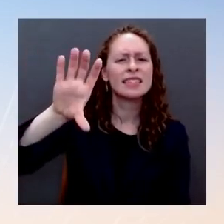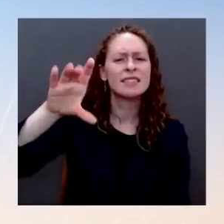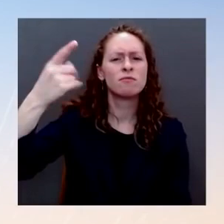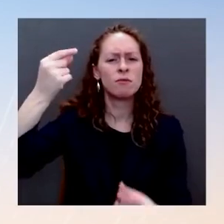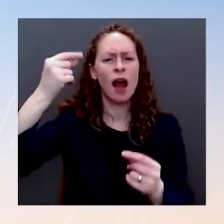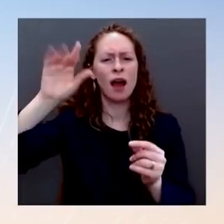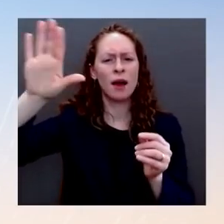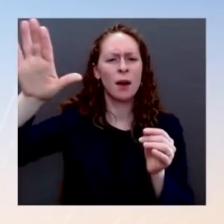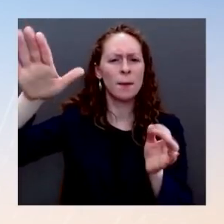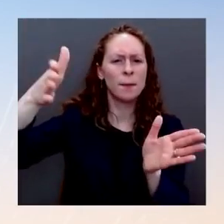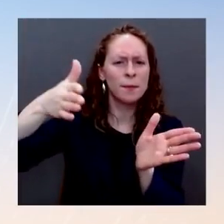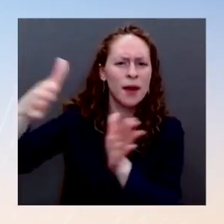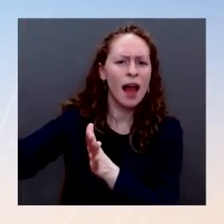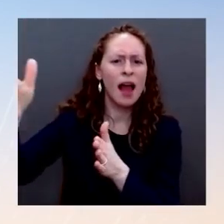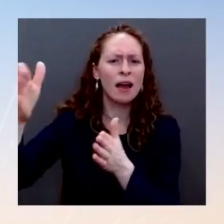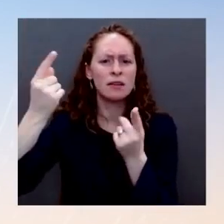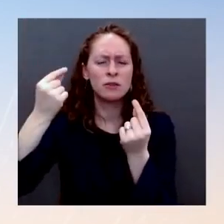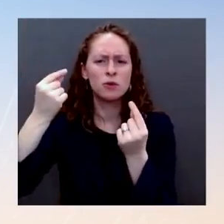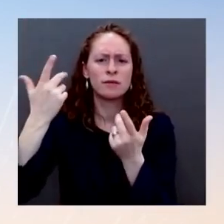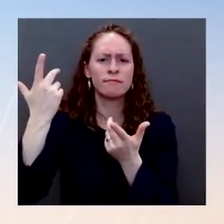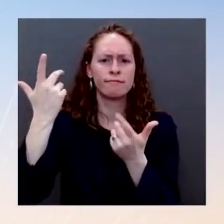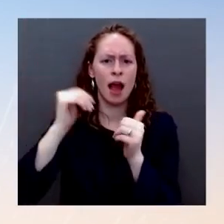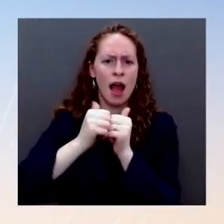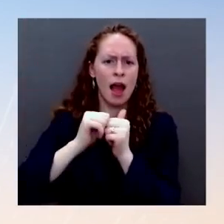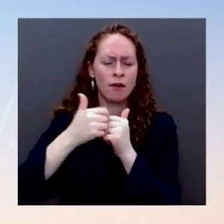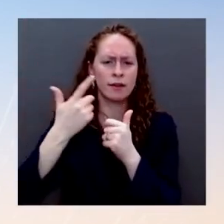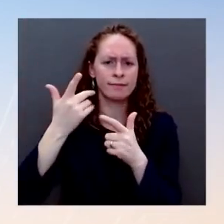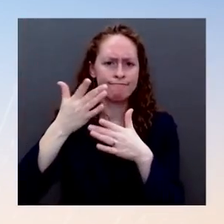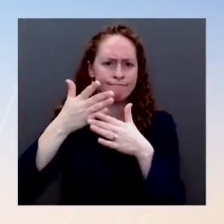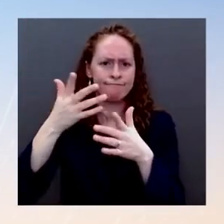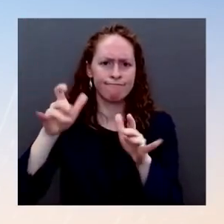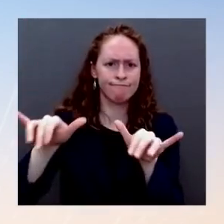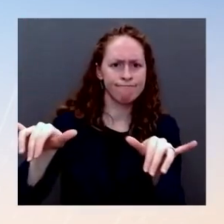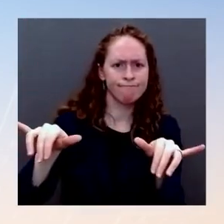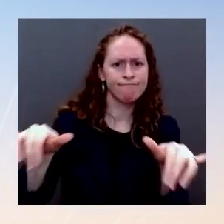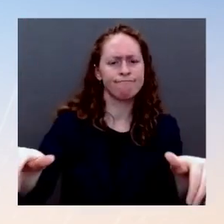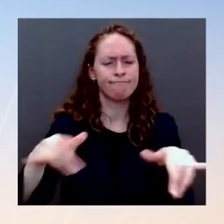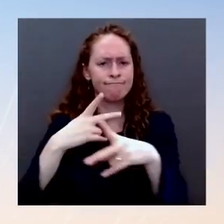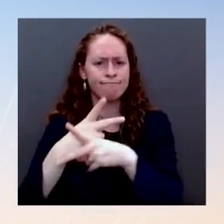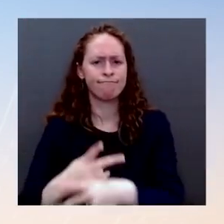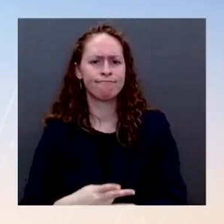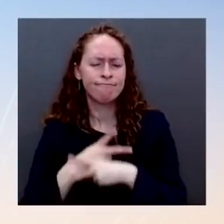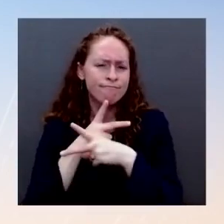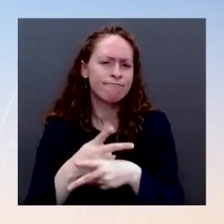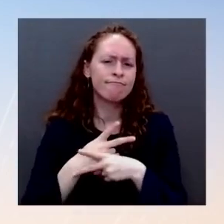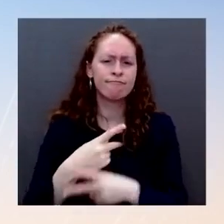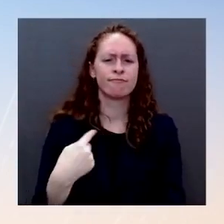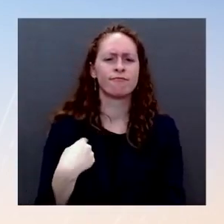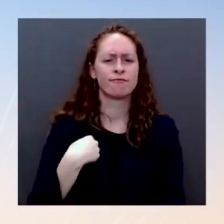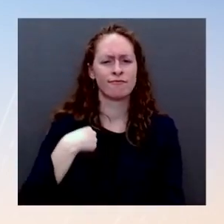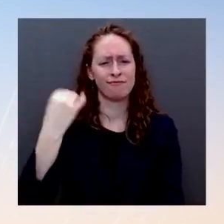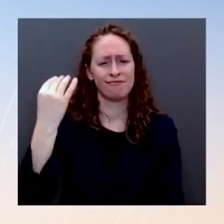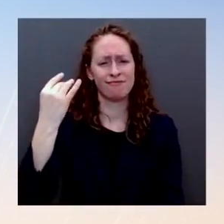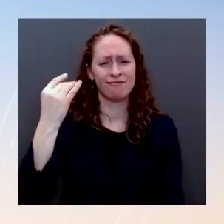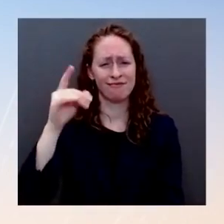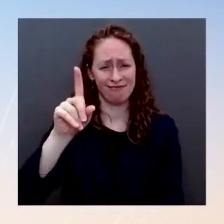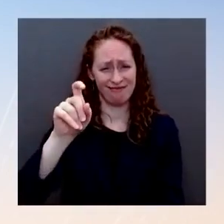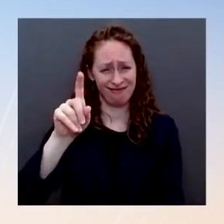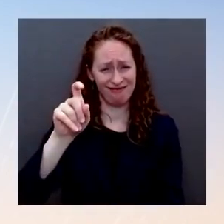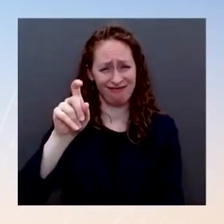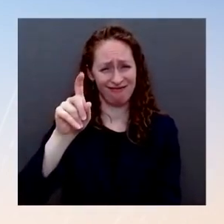if the president himself thinks that the CDC has been clear on that. Well, what I can tell you, Caitlin, is